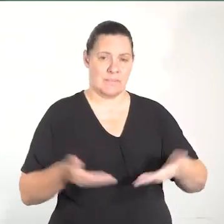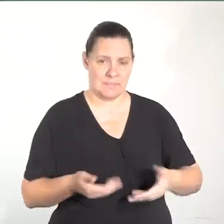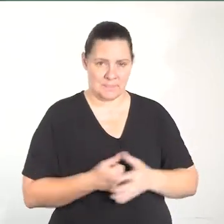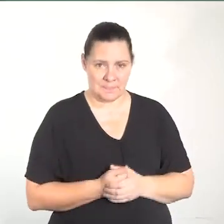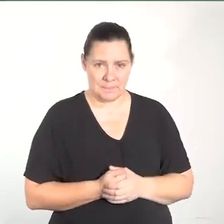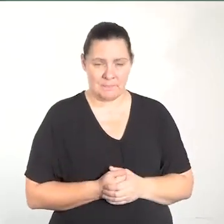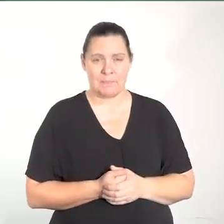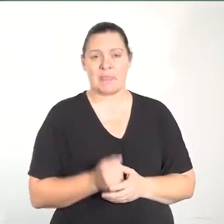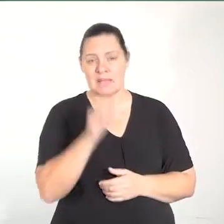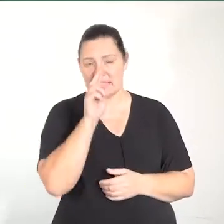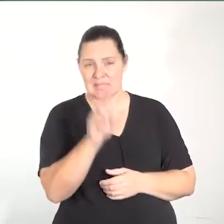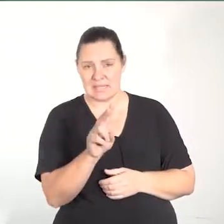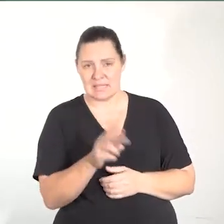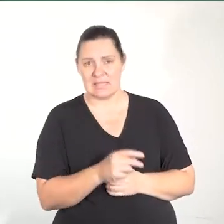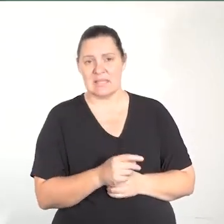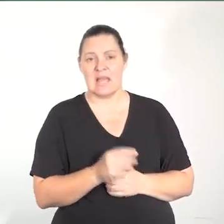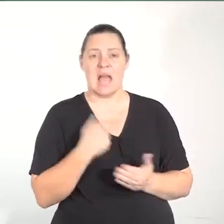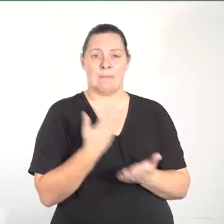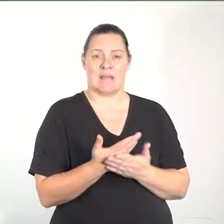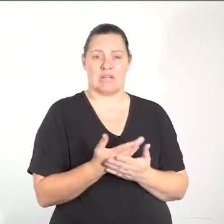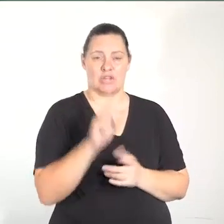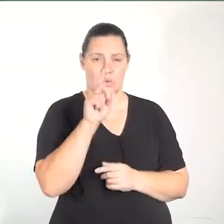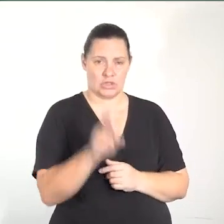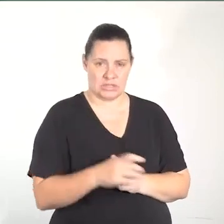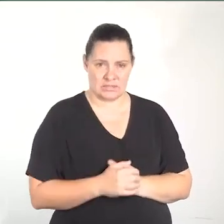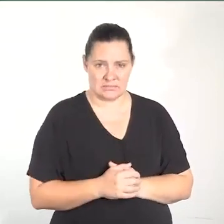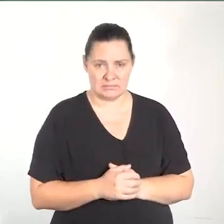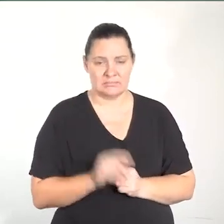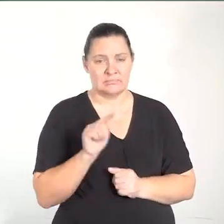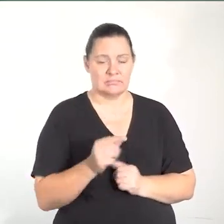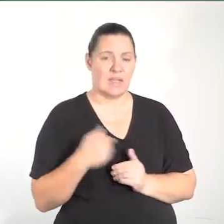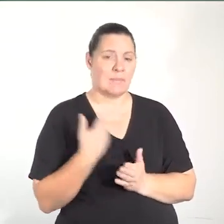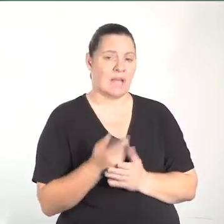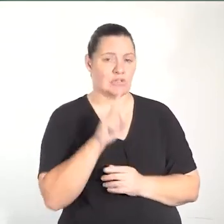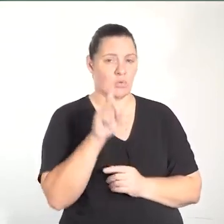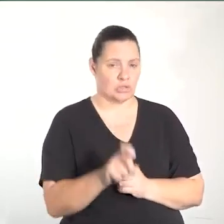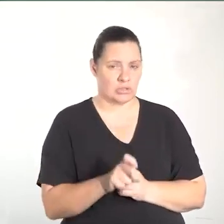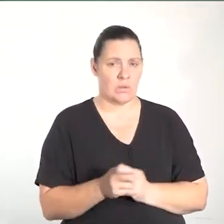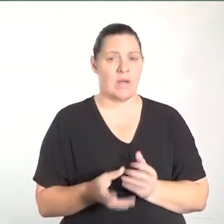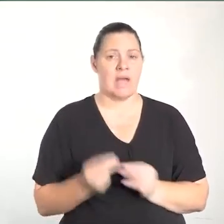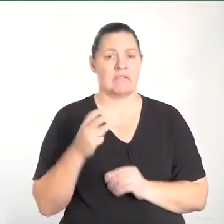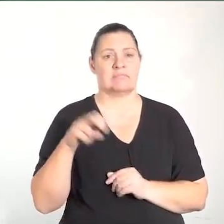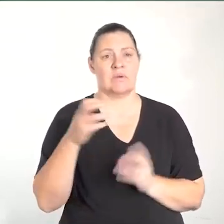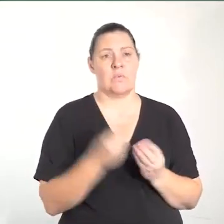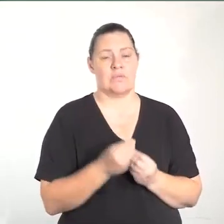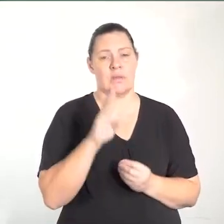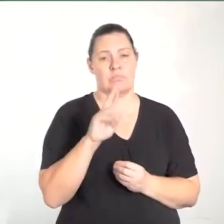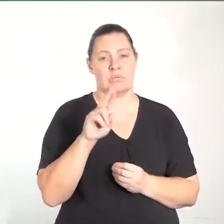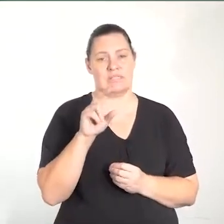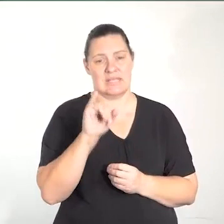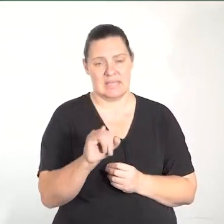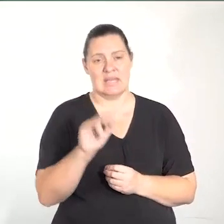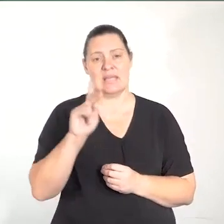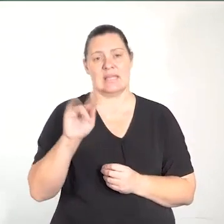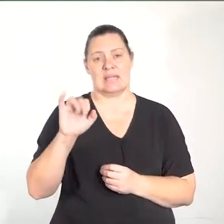Welcome back, learners, and let's look at a few application questions. So for these application questions, we are going to take a trip with Busi